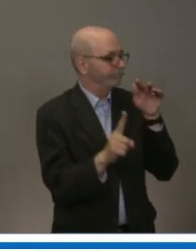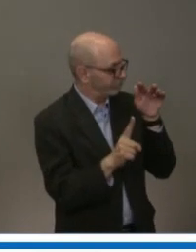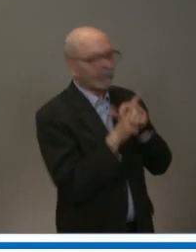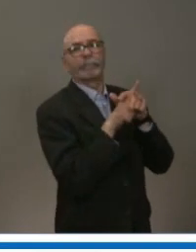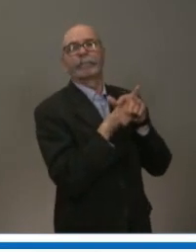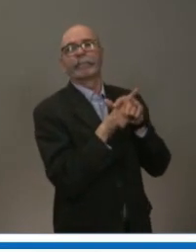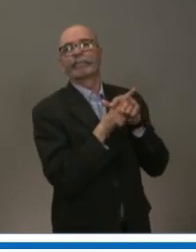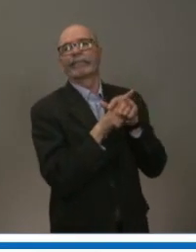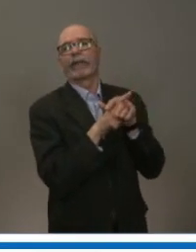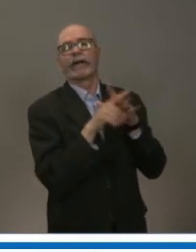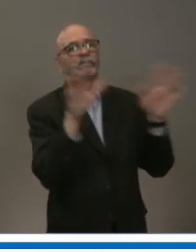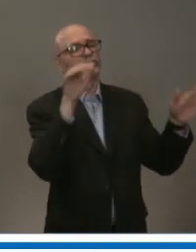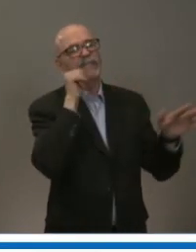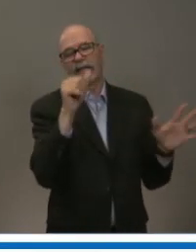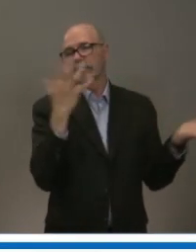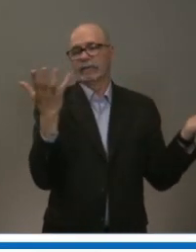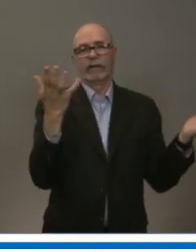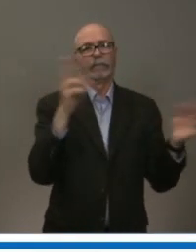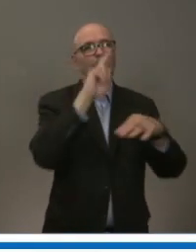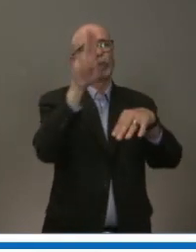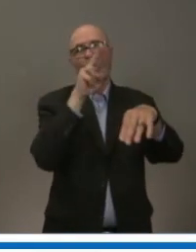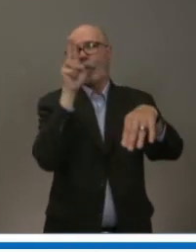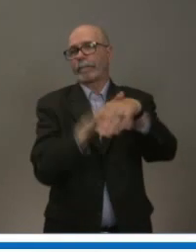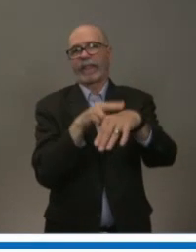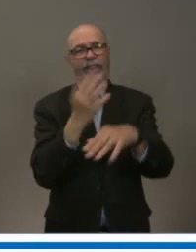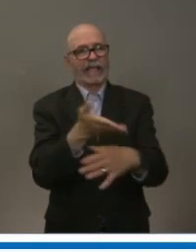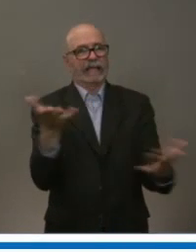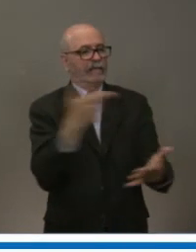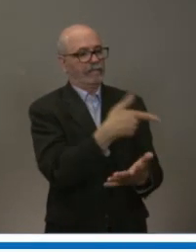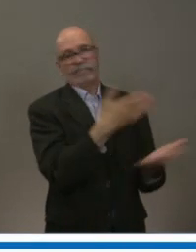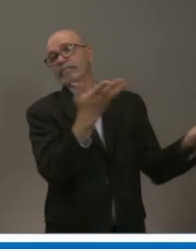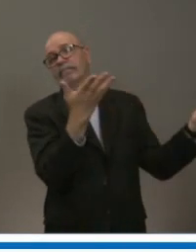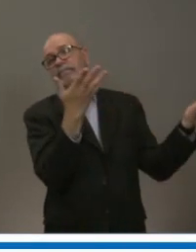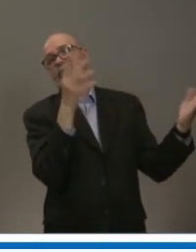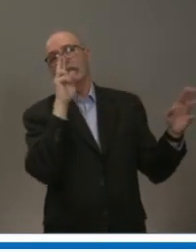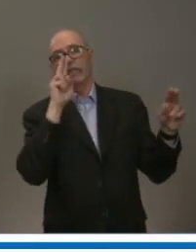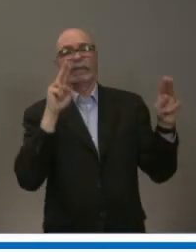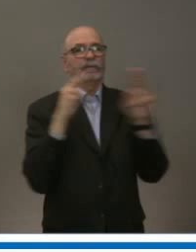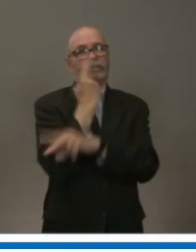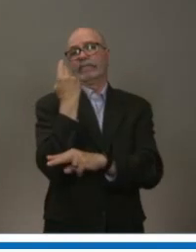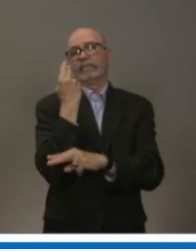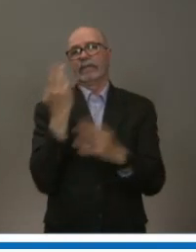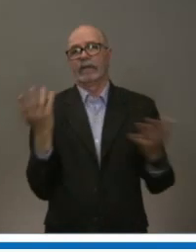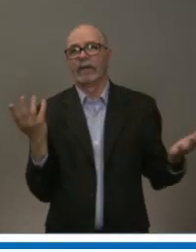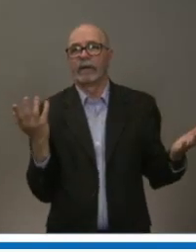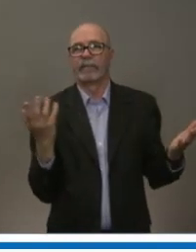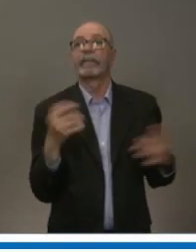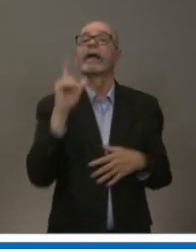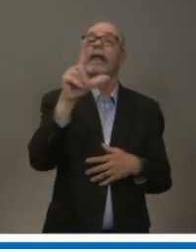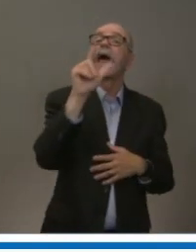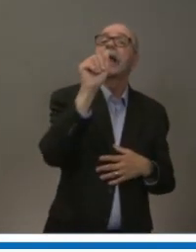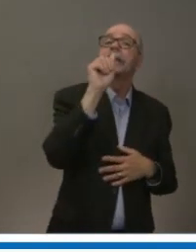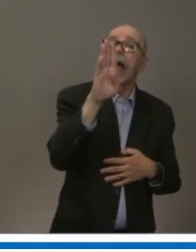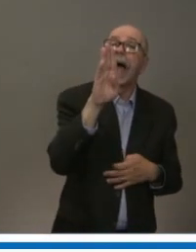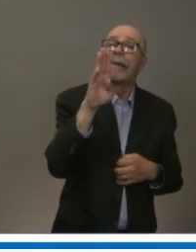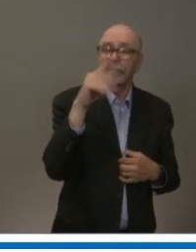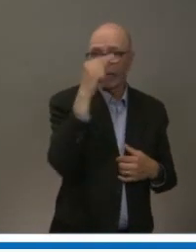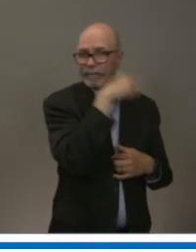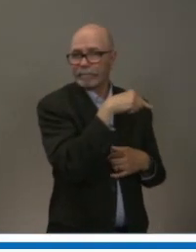situation. Certainly in my conversation with the lab is that the test we're using for people with mild symptoms out in the